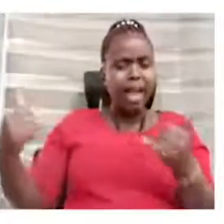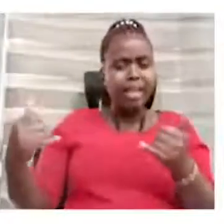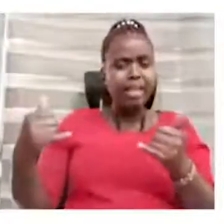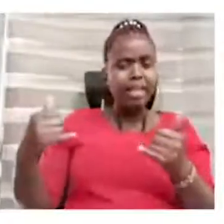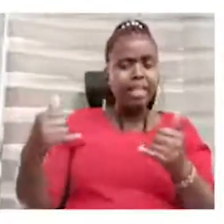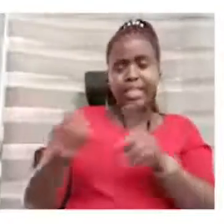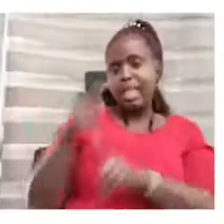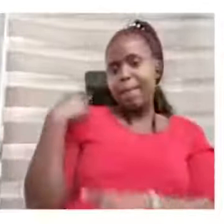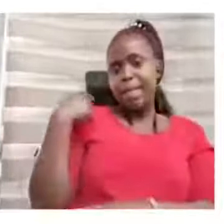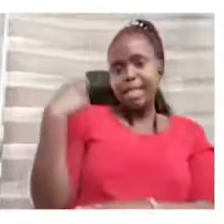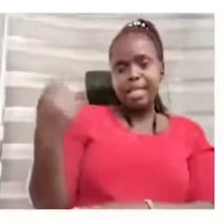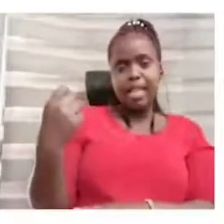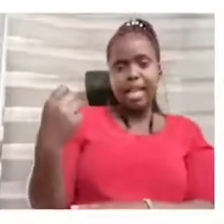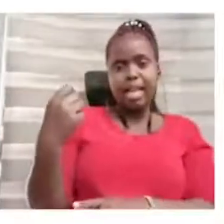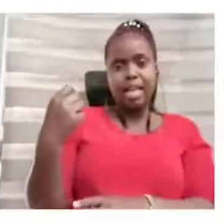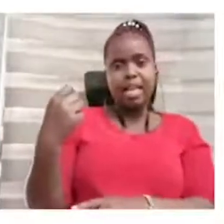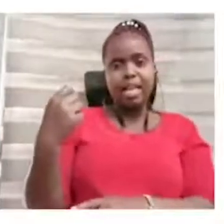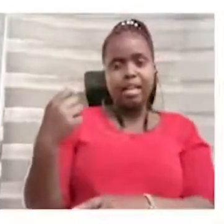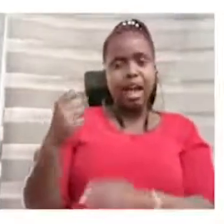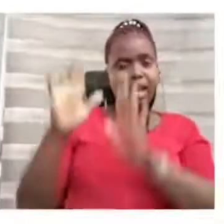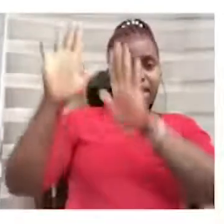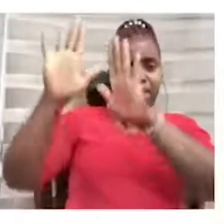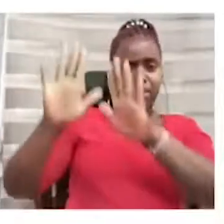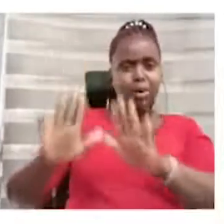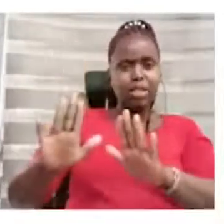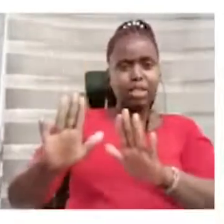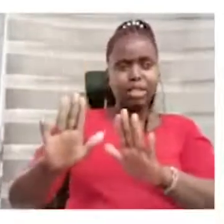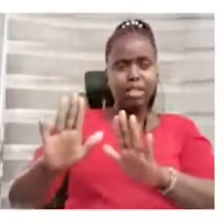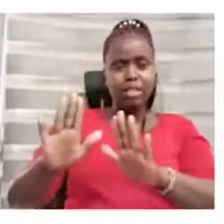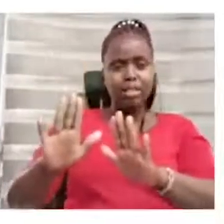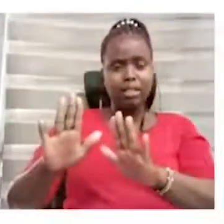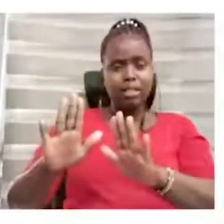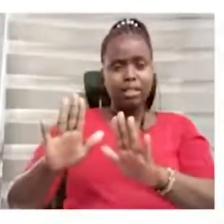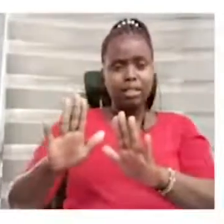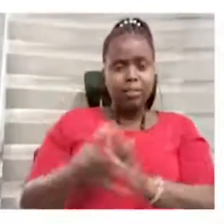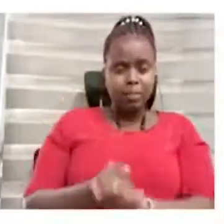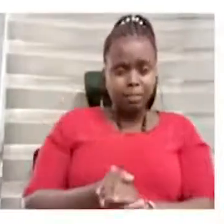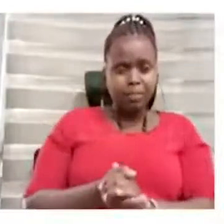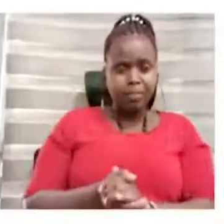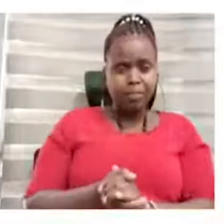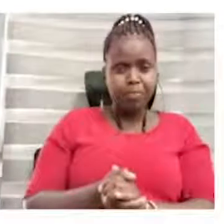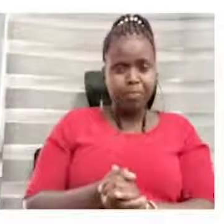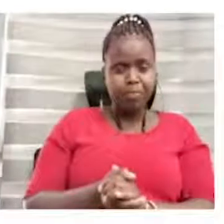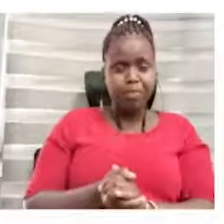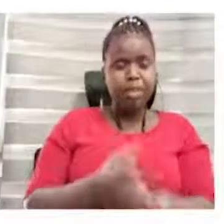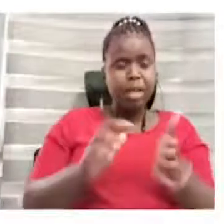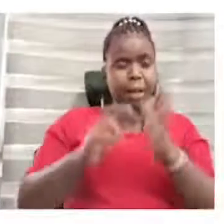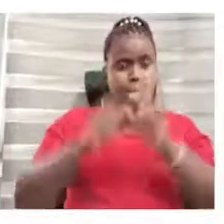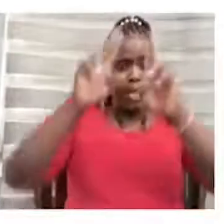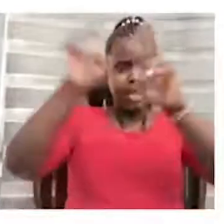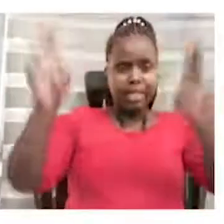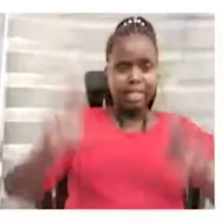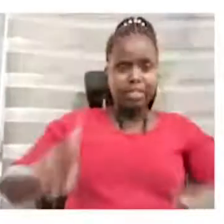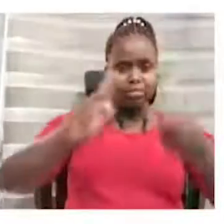several times, also in the keynote from Haben Girma. And that's an international standard that